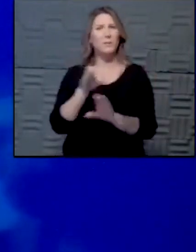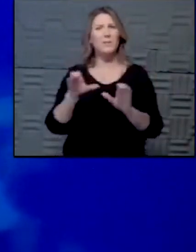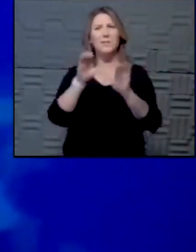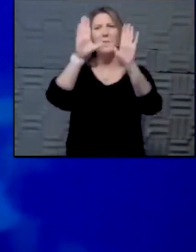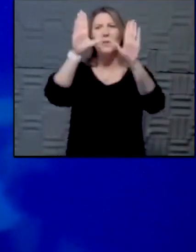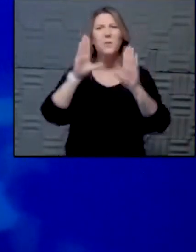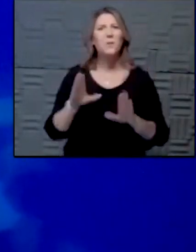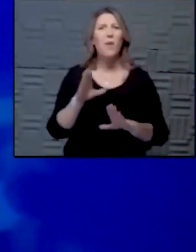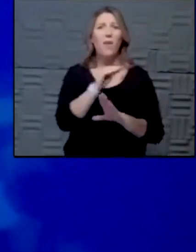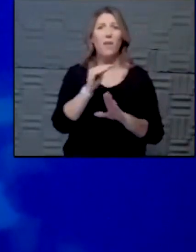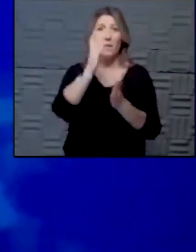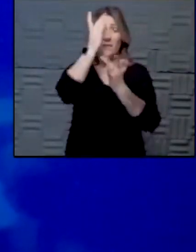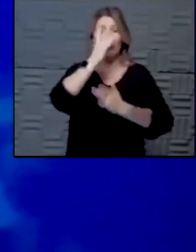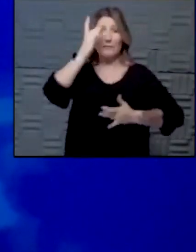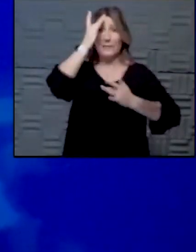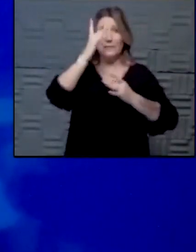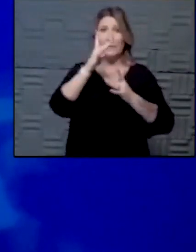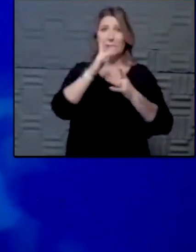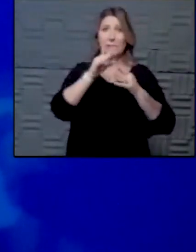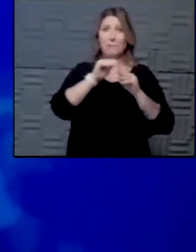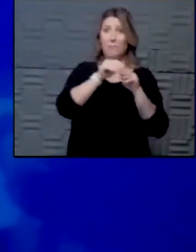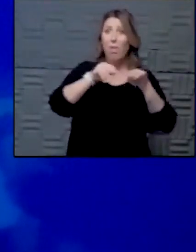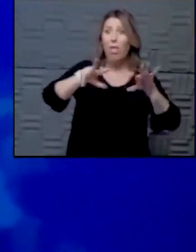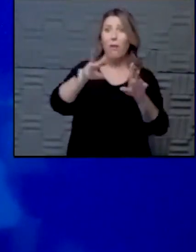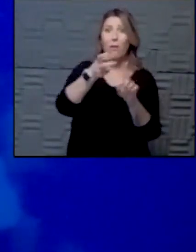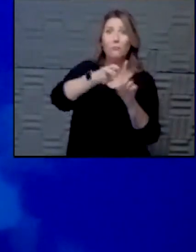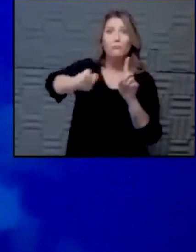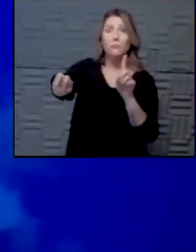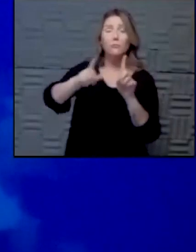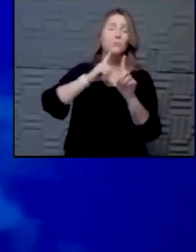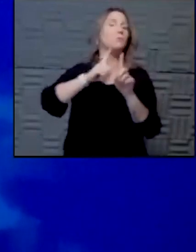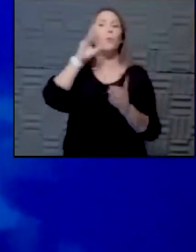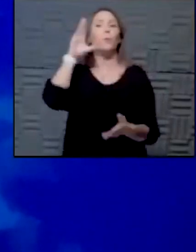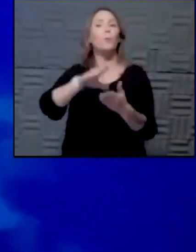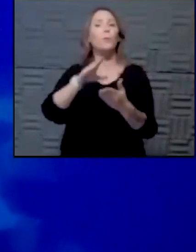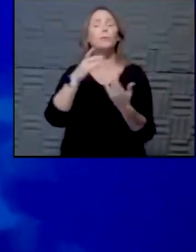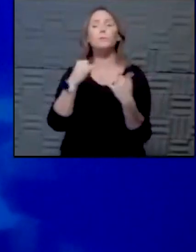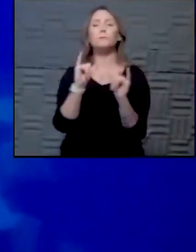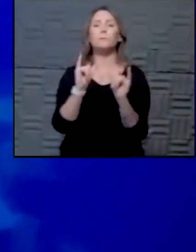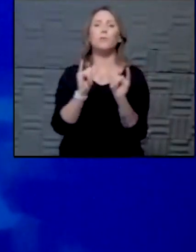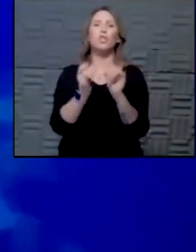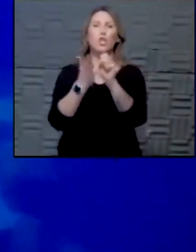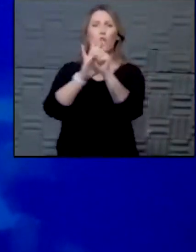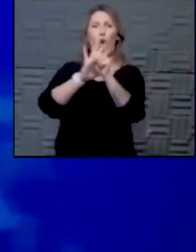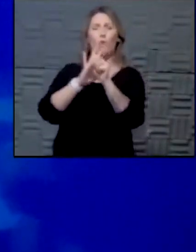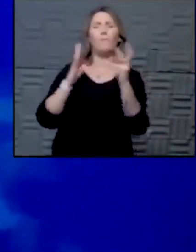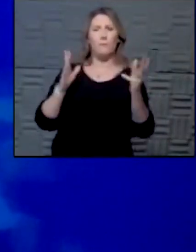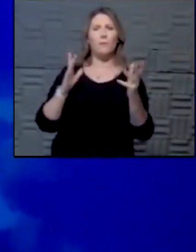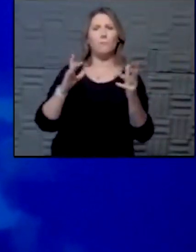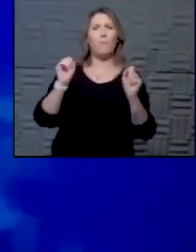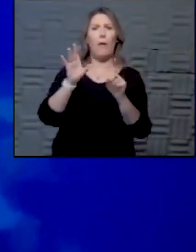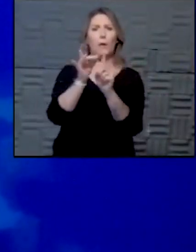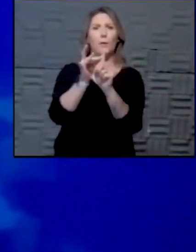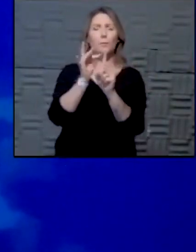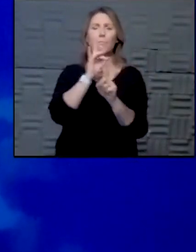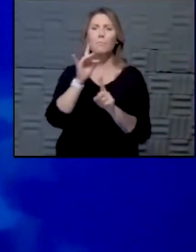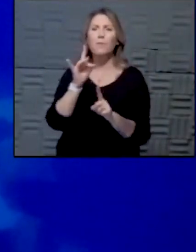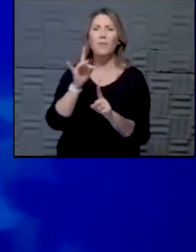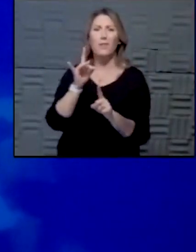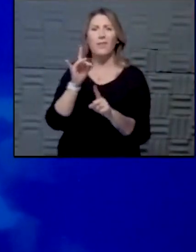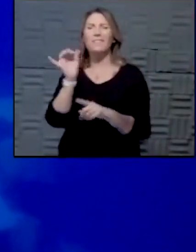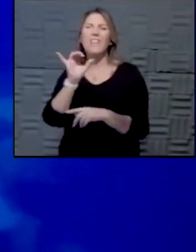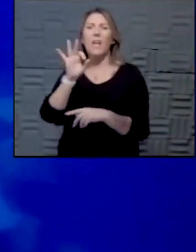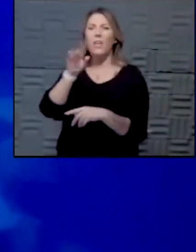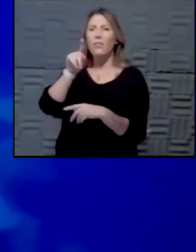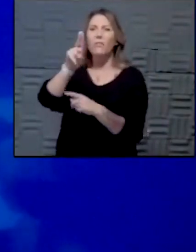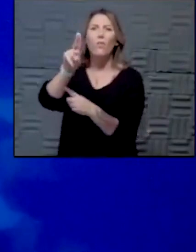disease transmission is down remarkably. You may still get COVID. It's kind of a little like the flu vaccine. You can get flu even after the vaccine, but you generally aren't